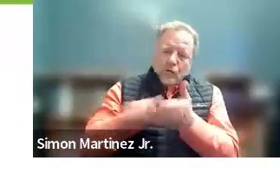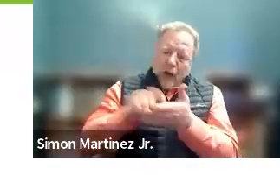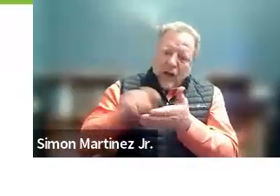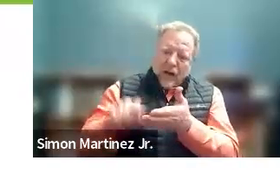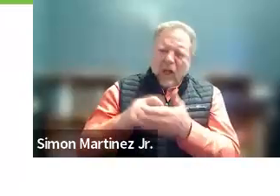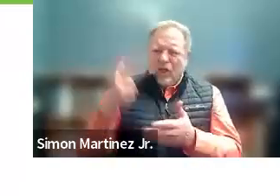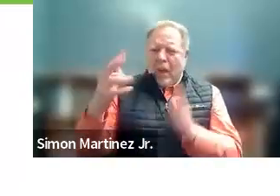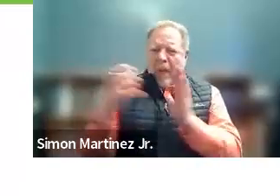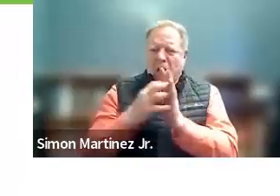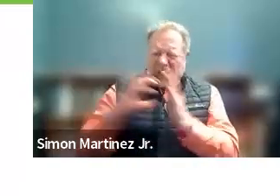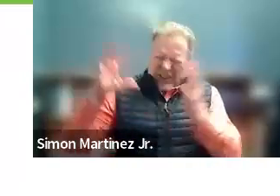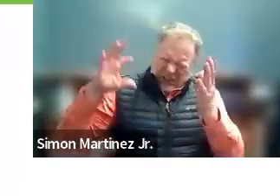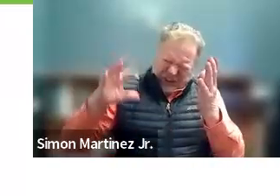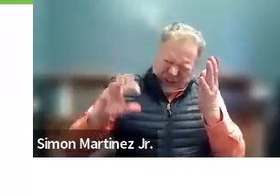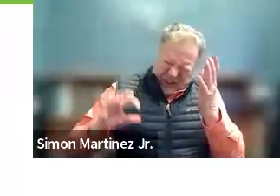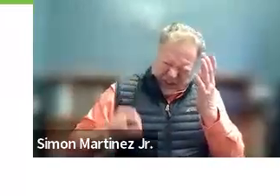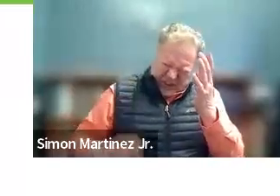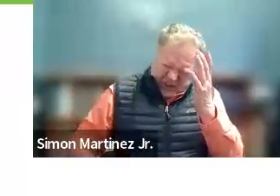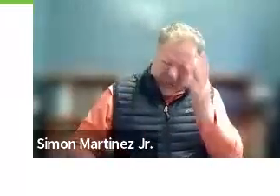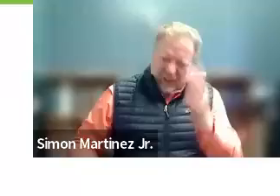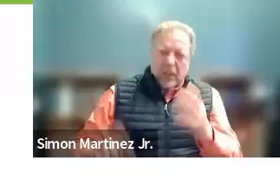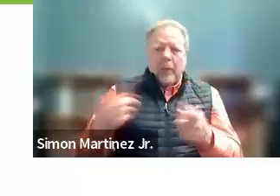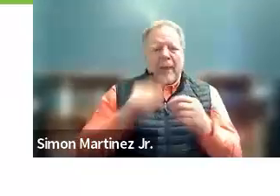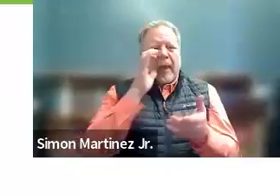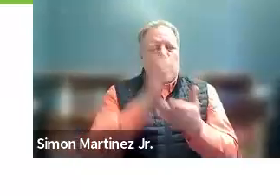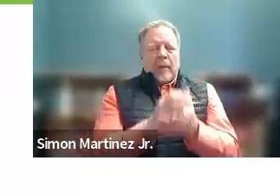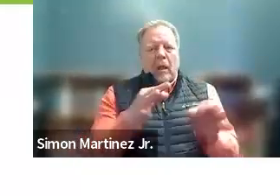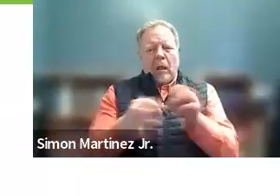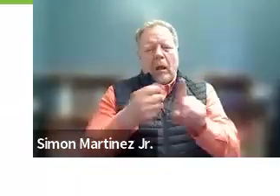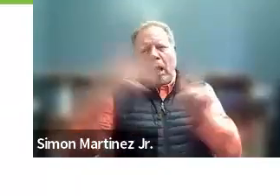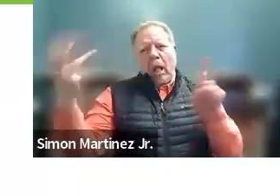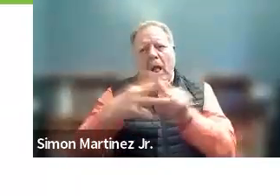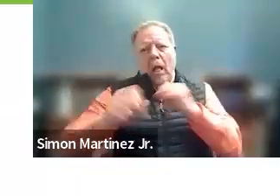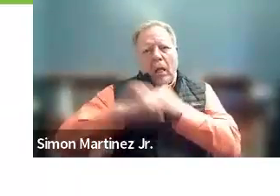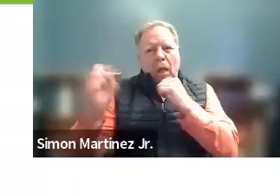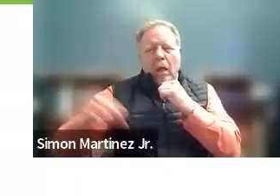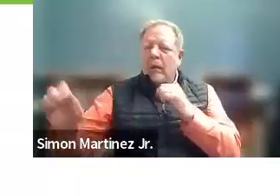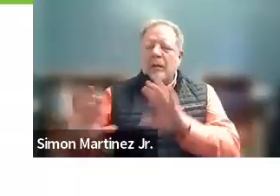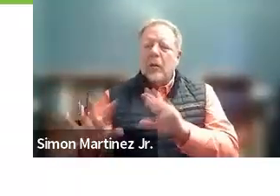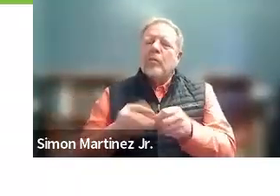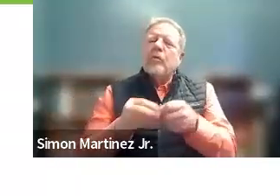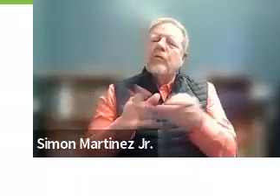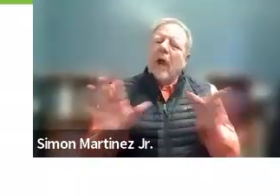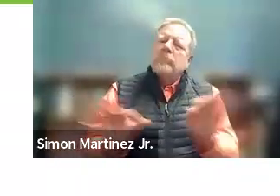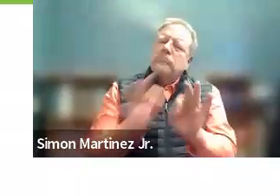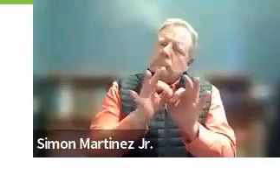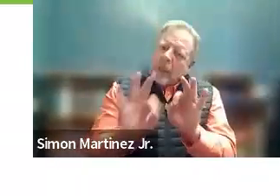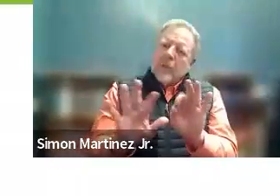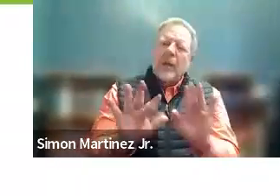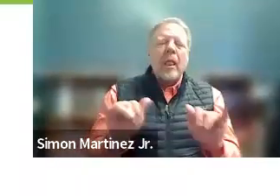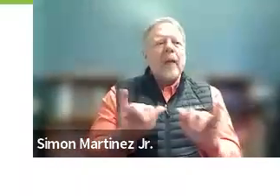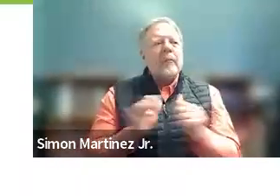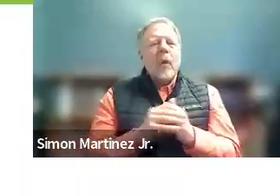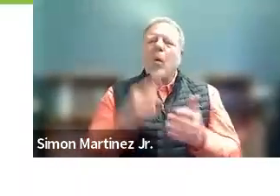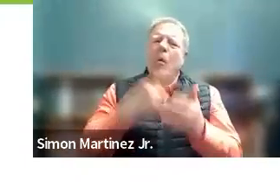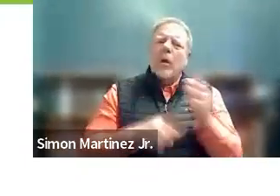three paragraphs about an image. We only want to provide like kind of think about it as like what